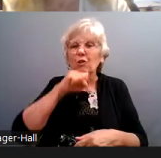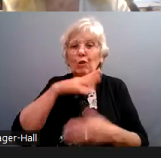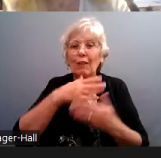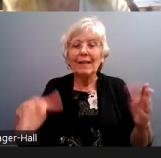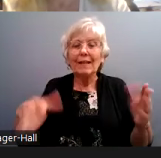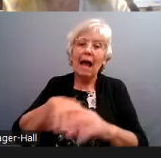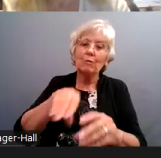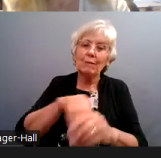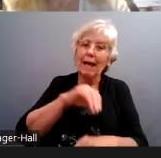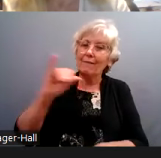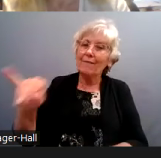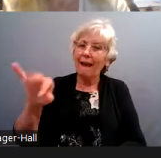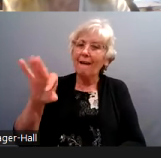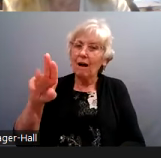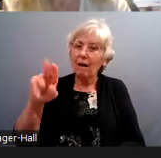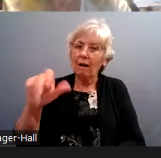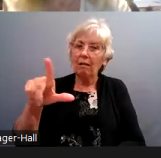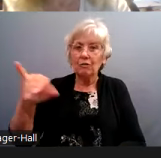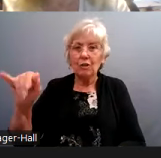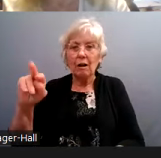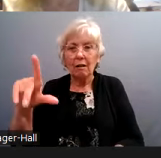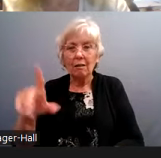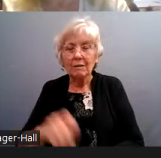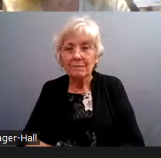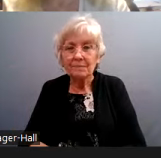the fungal jungle.